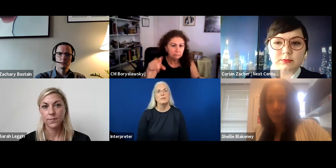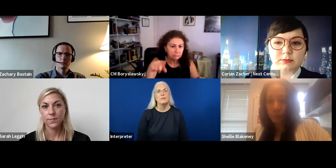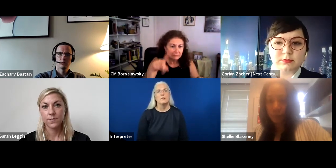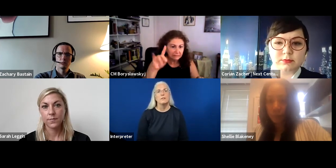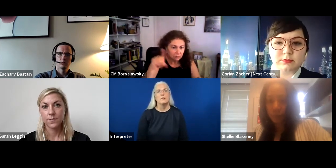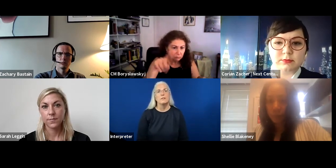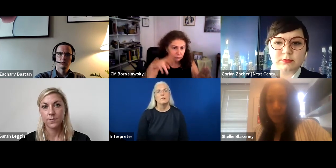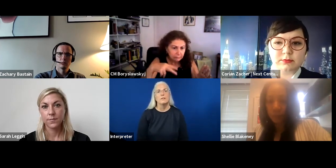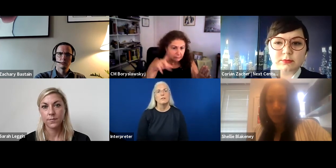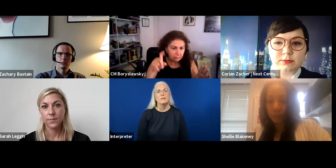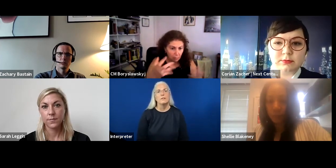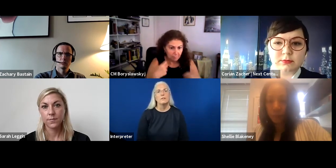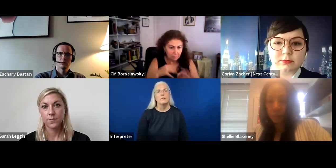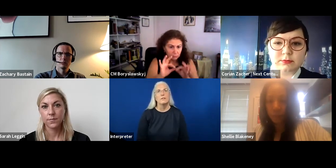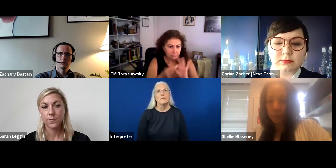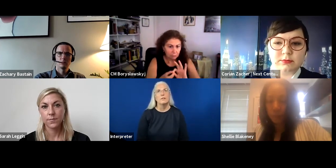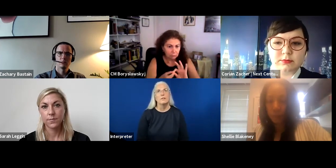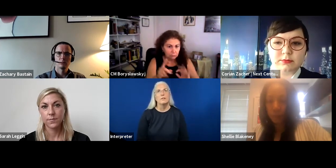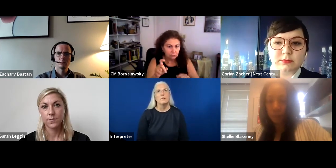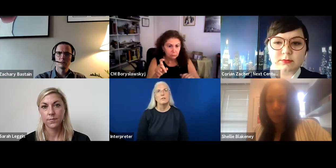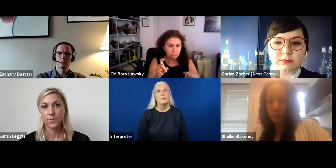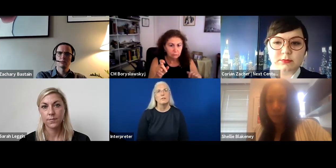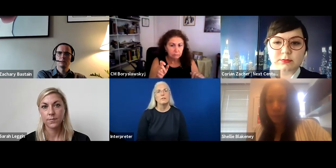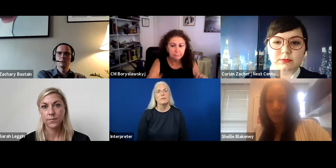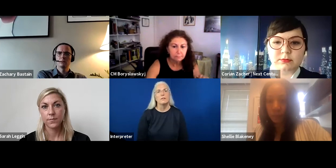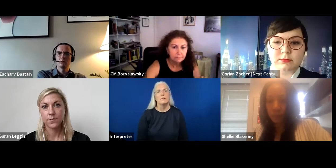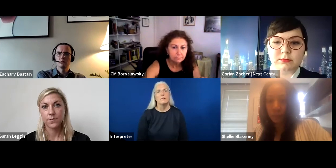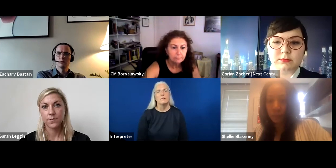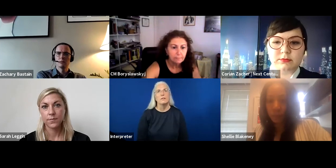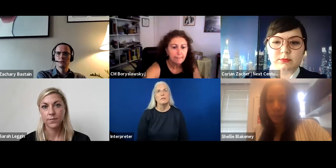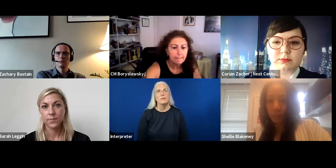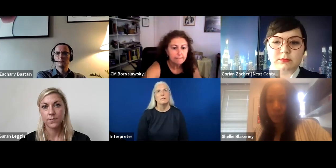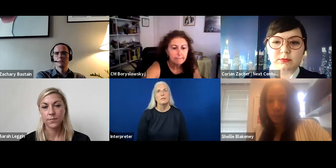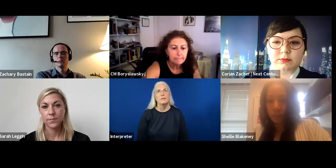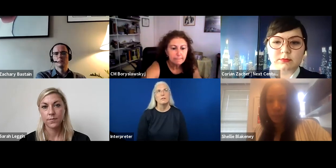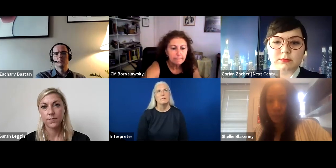Yep. Have you all had a chance to read it?